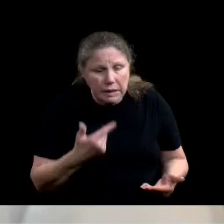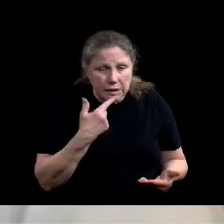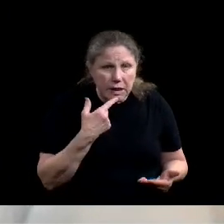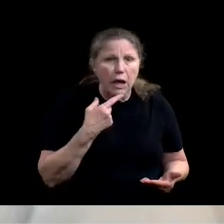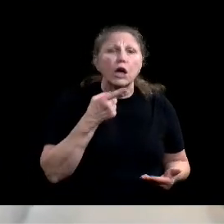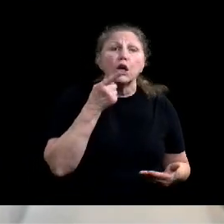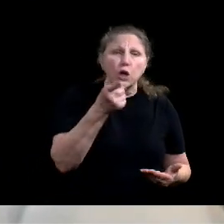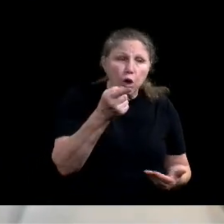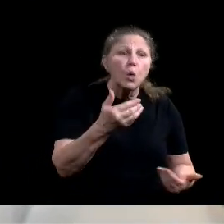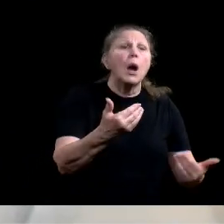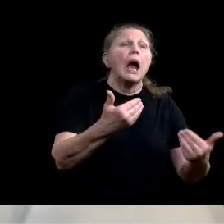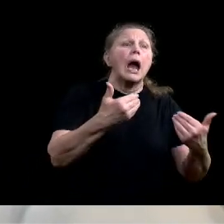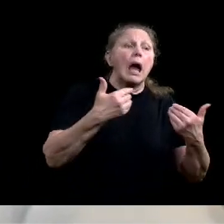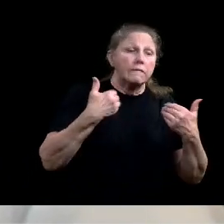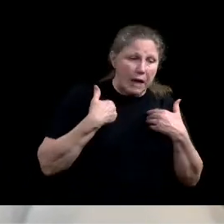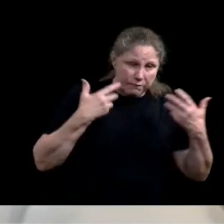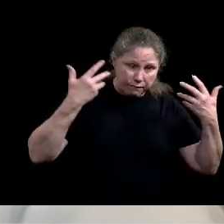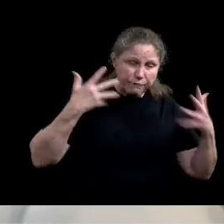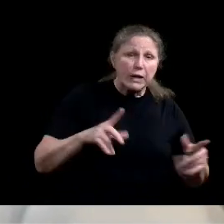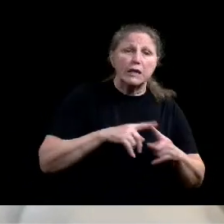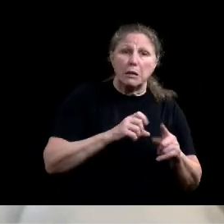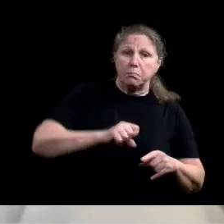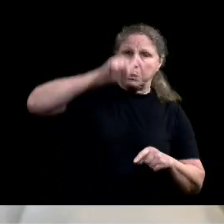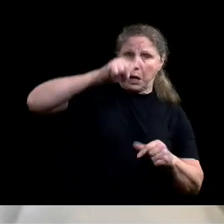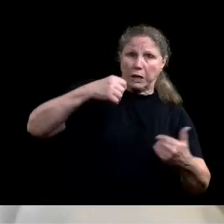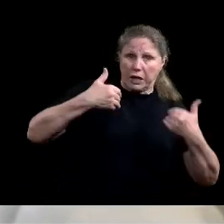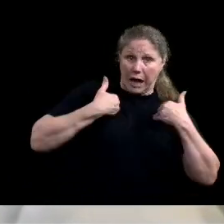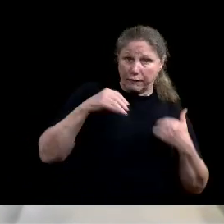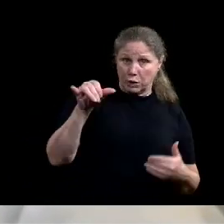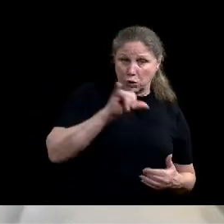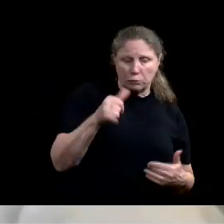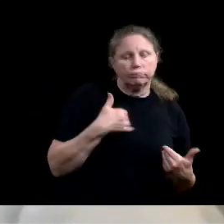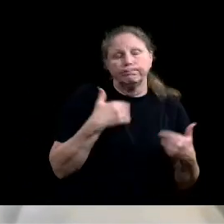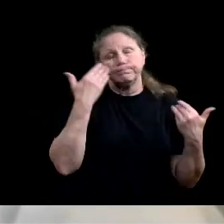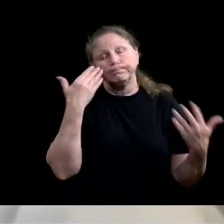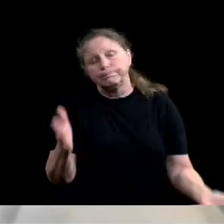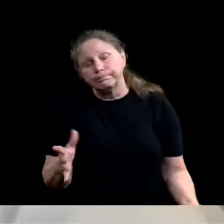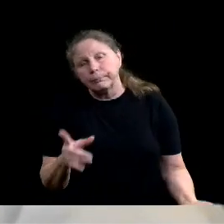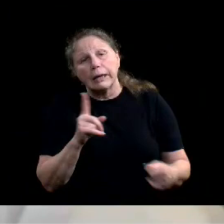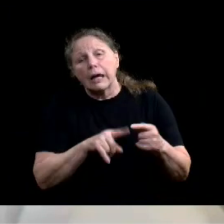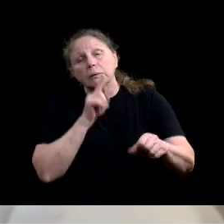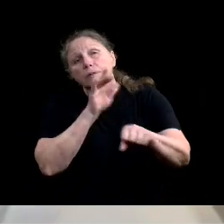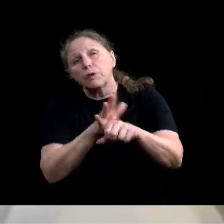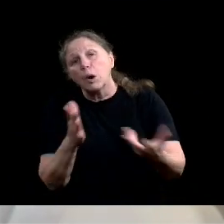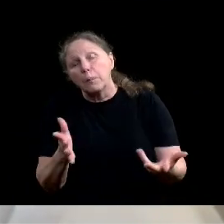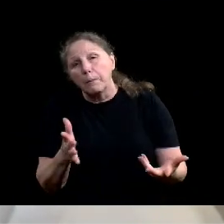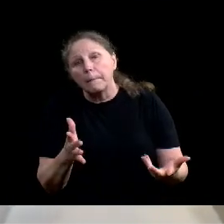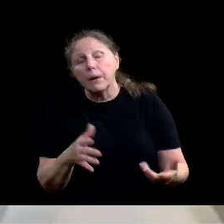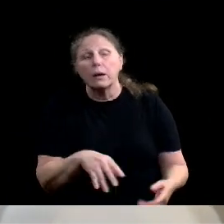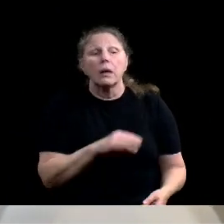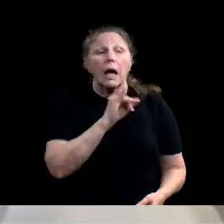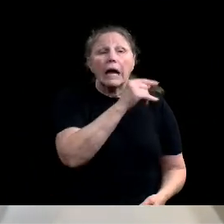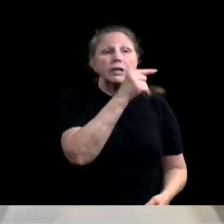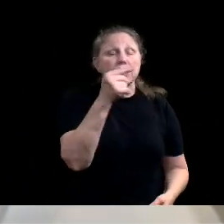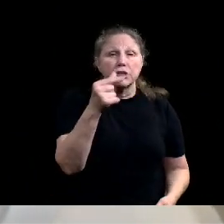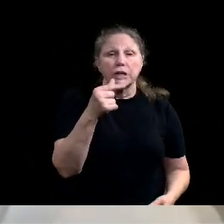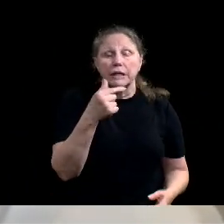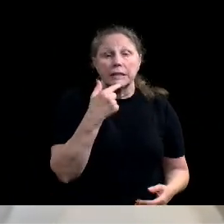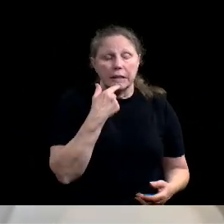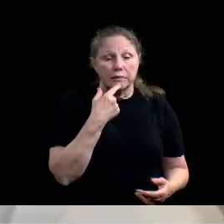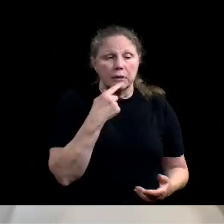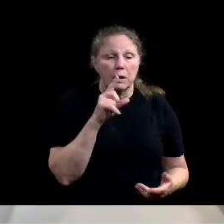real confirmation yet in the literature that an IgG that's positive, which would only show up about 2 weeks after symptom